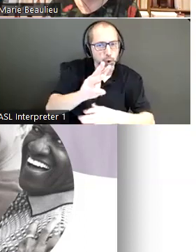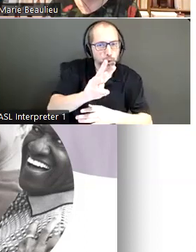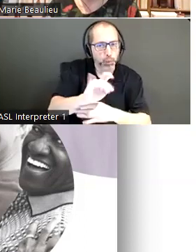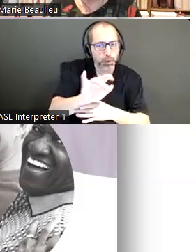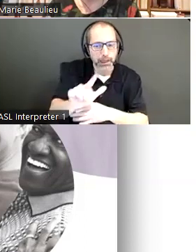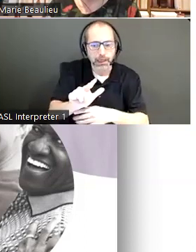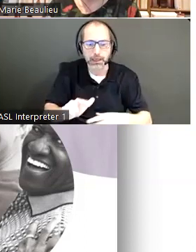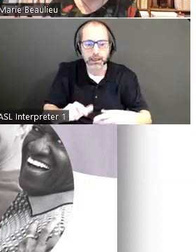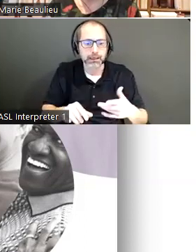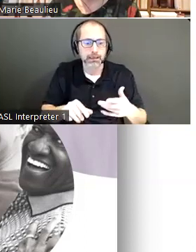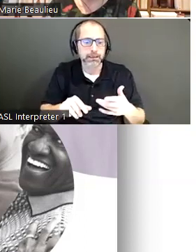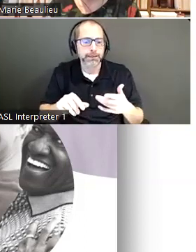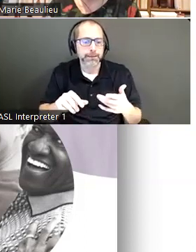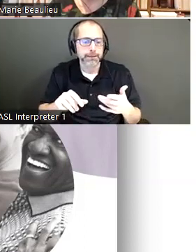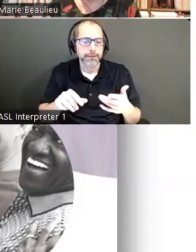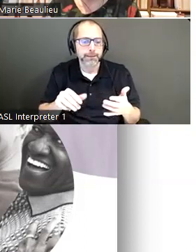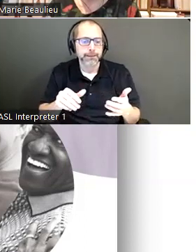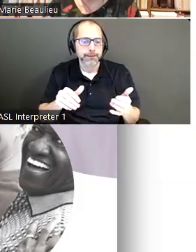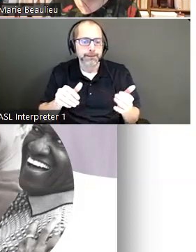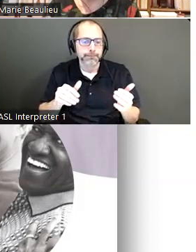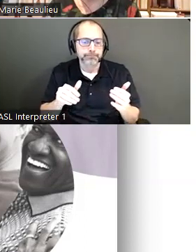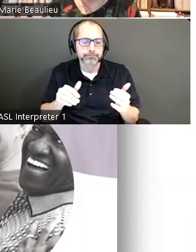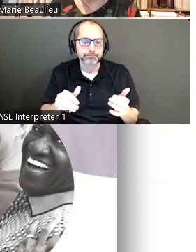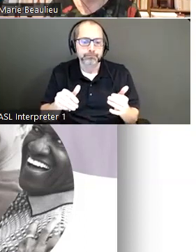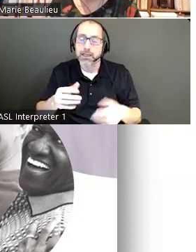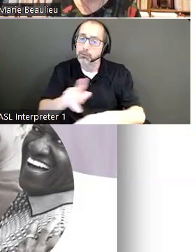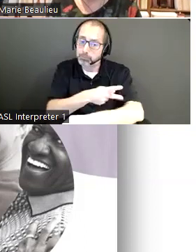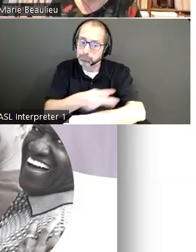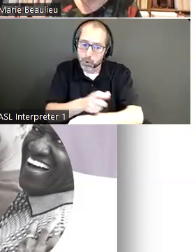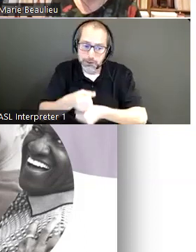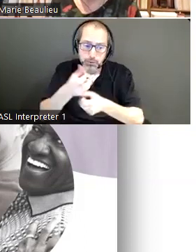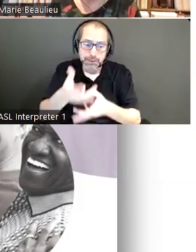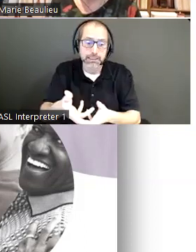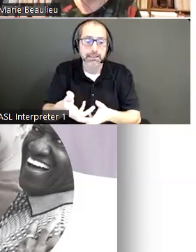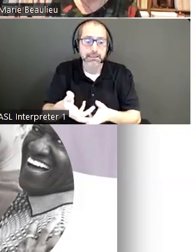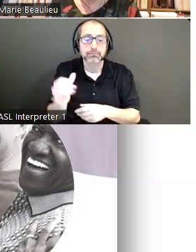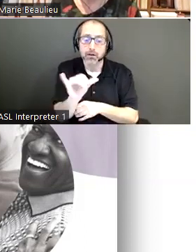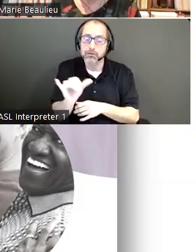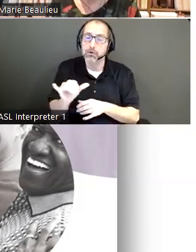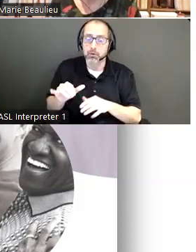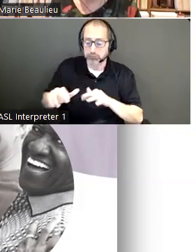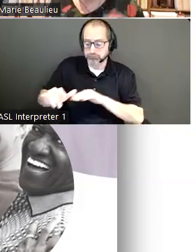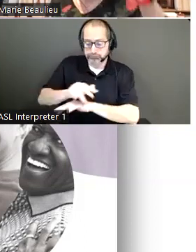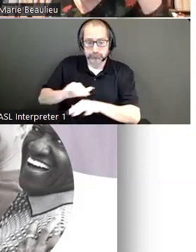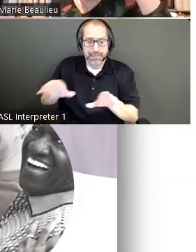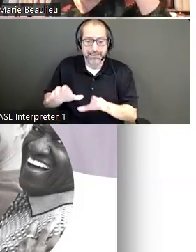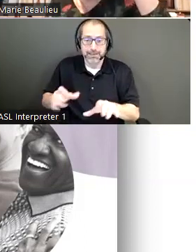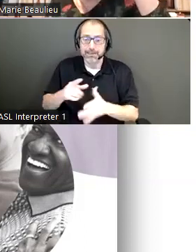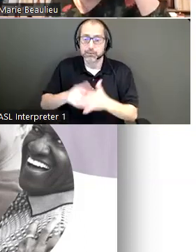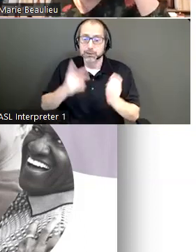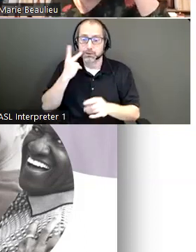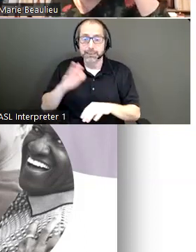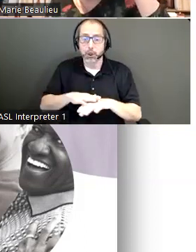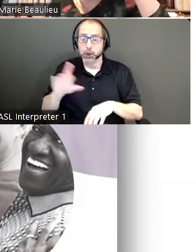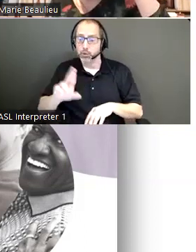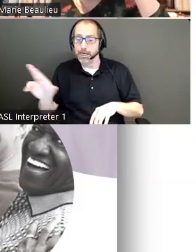poetry, but we also propose some collective activities. So what you see on the right is one